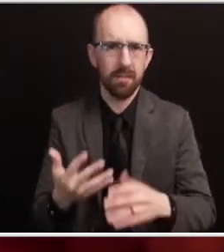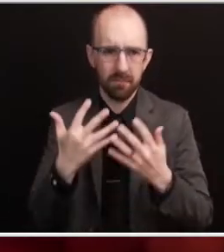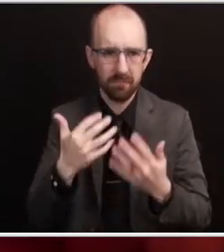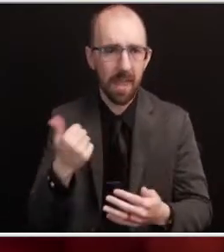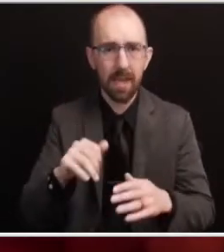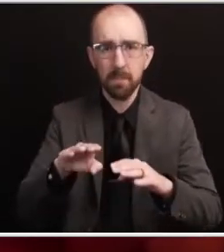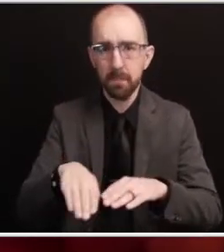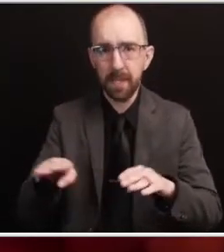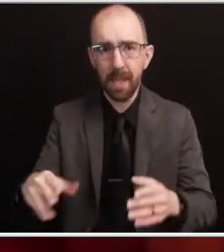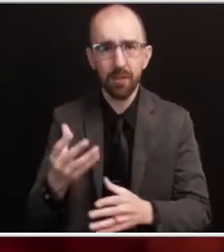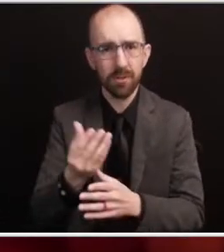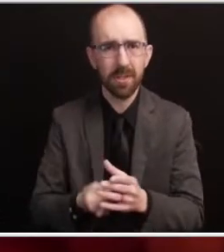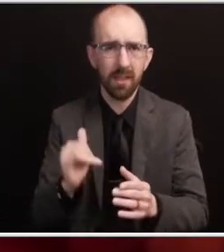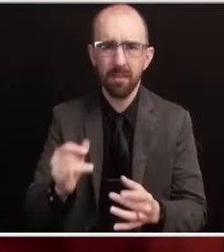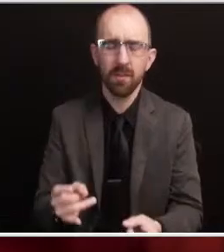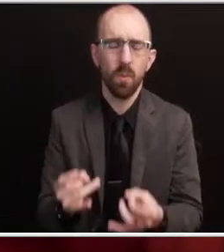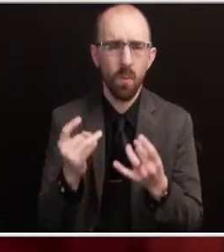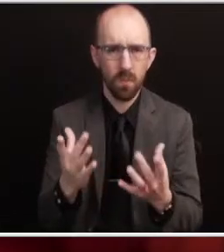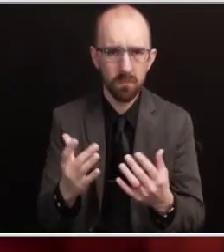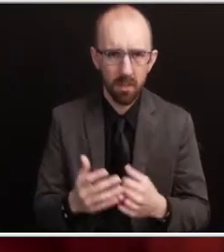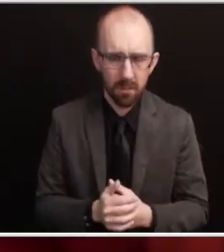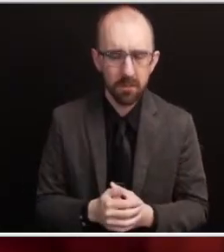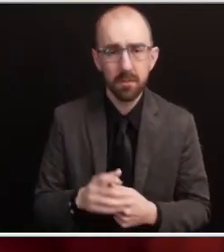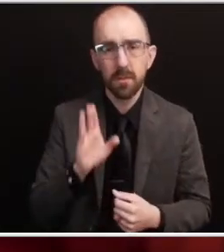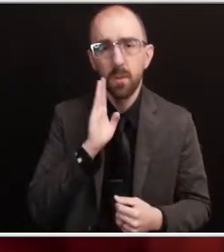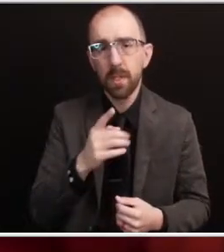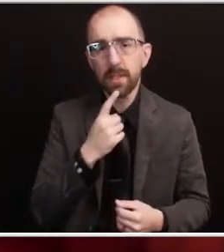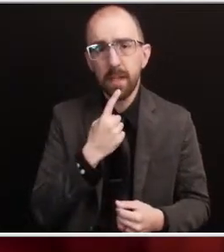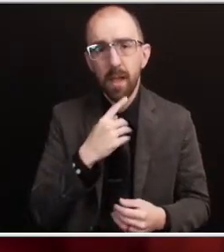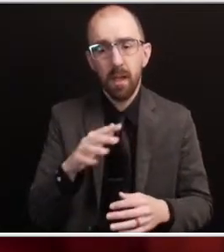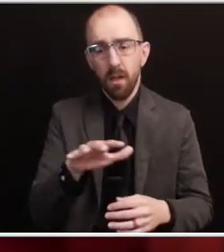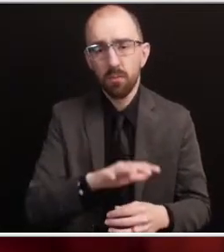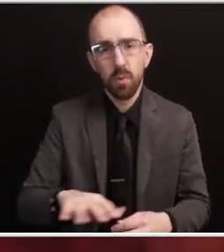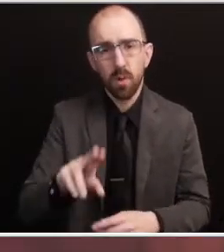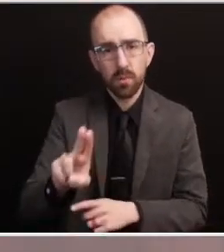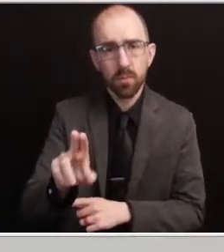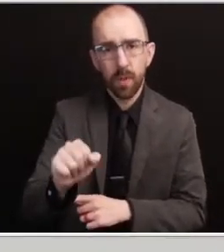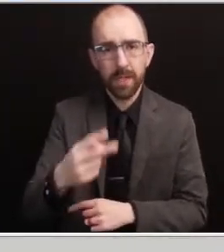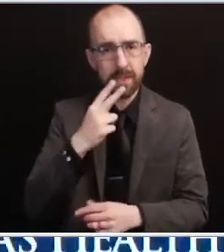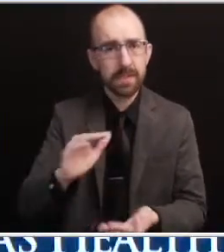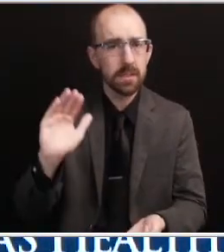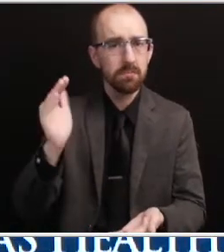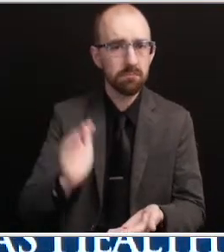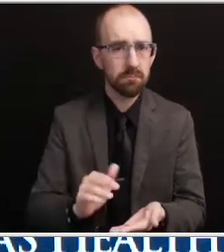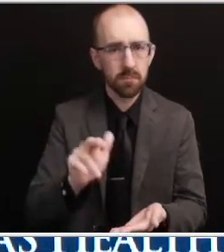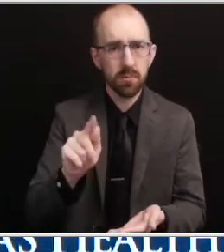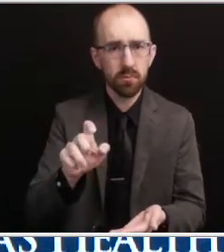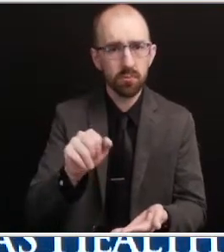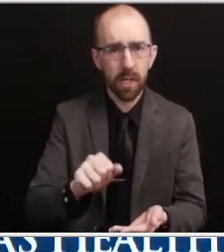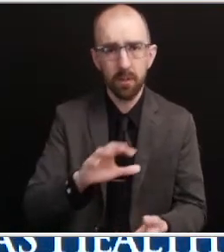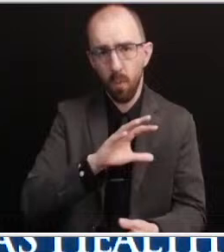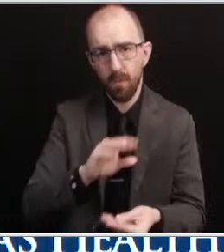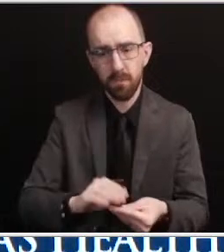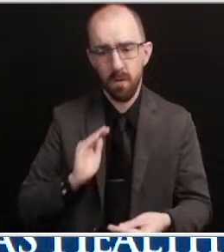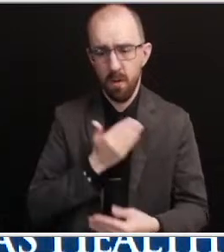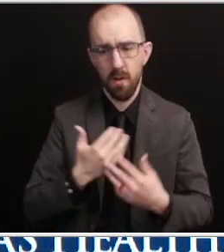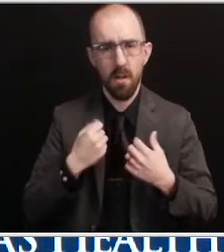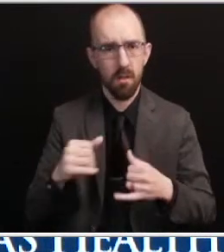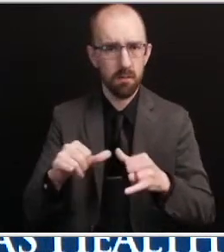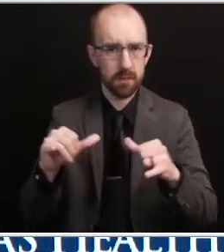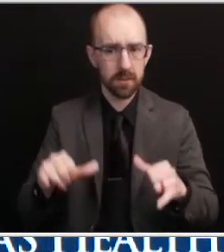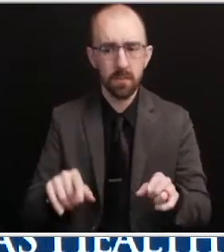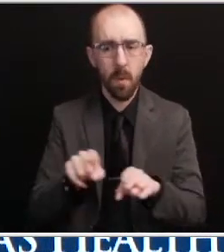a horrible thing. I would say, throughout the country, we have seen decreasing rates overall in our health system. We have also continued to